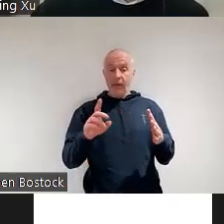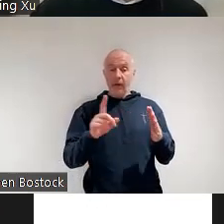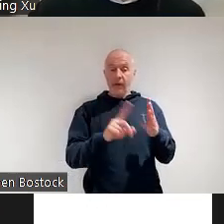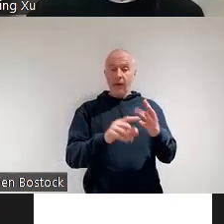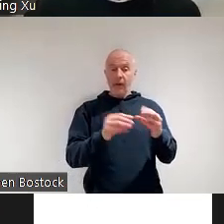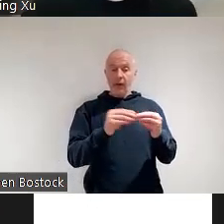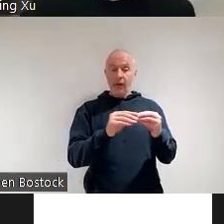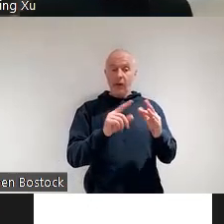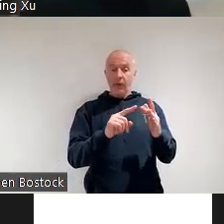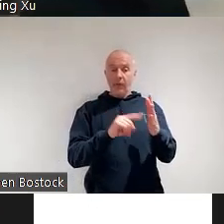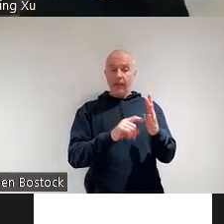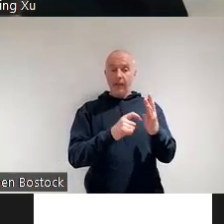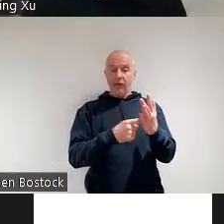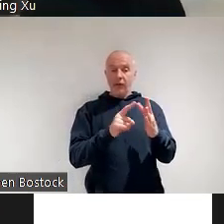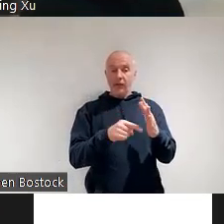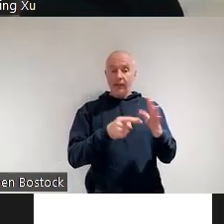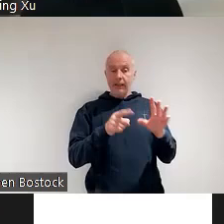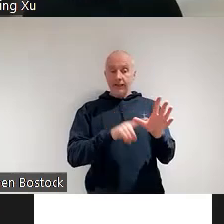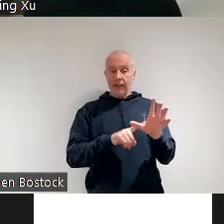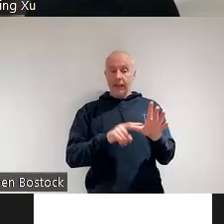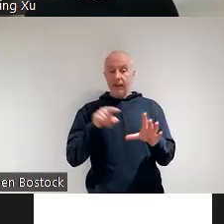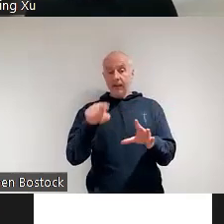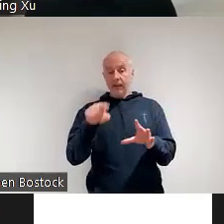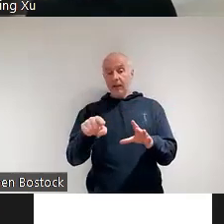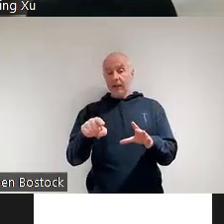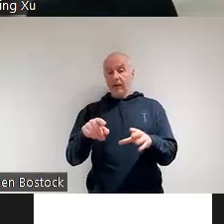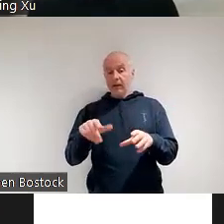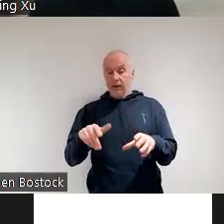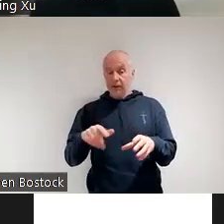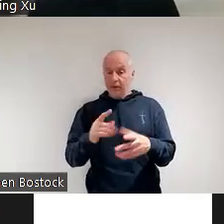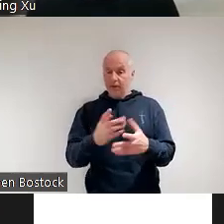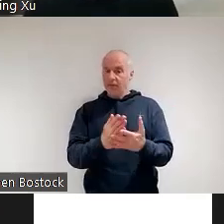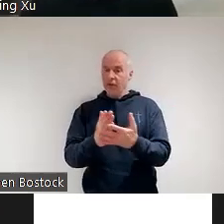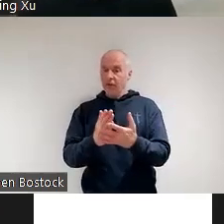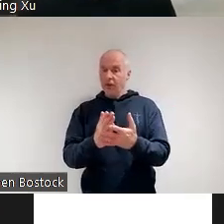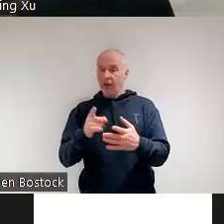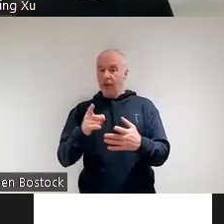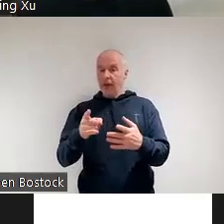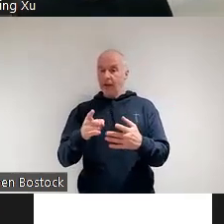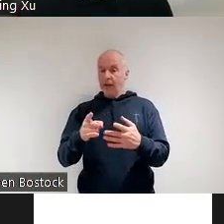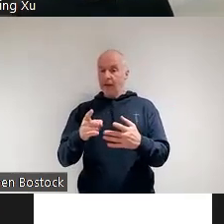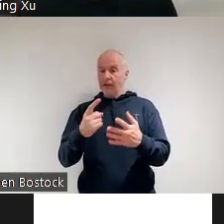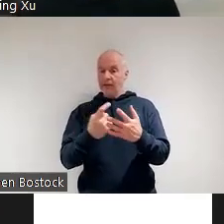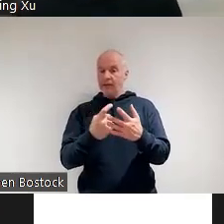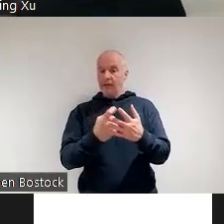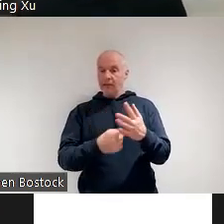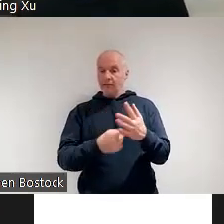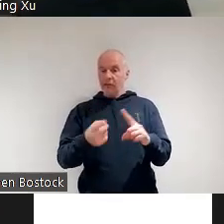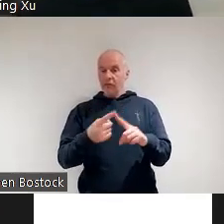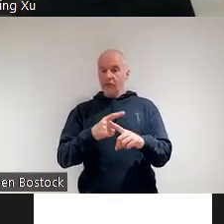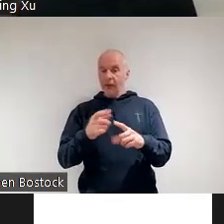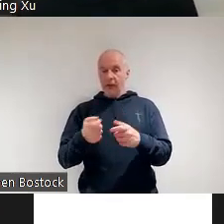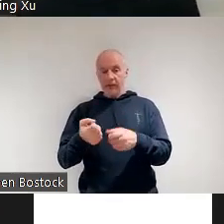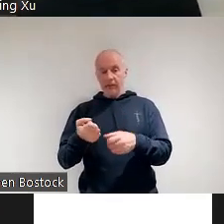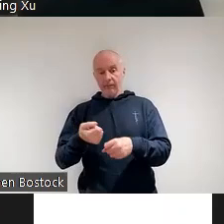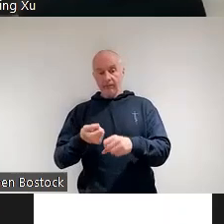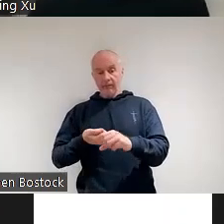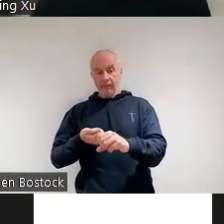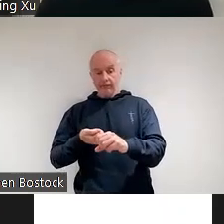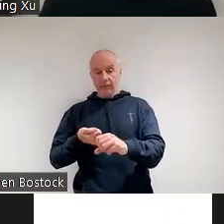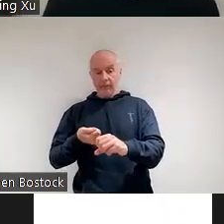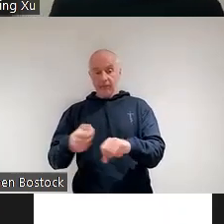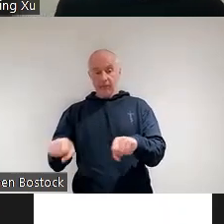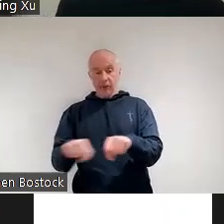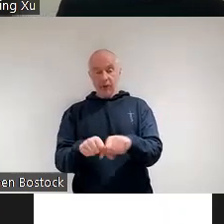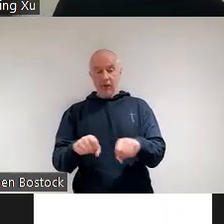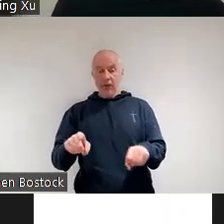is also part of Share Recharge now. So they basically leveraged all the lampposts. So one of the subjects in the